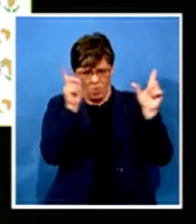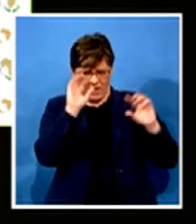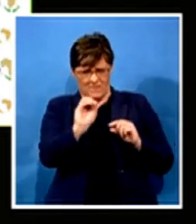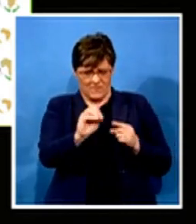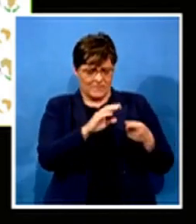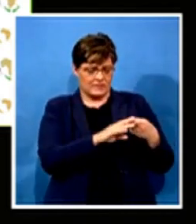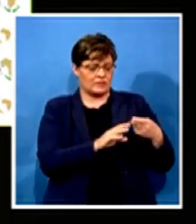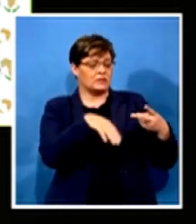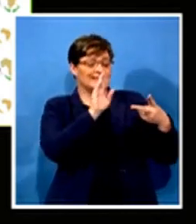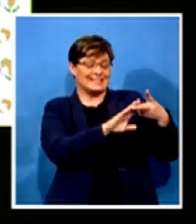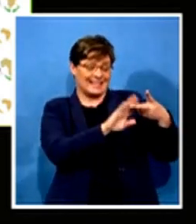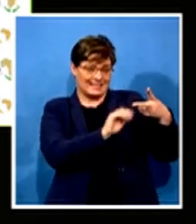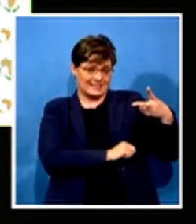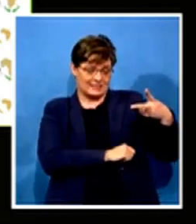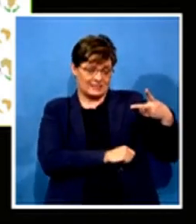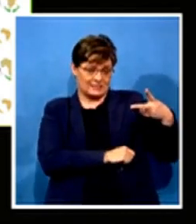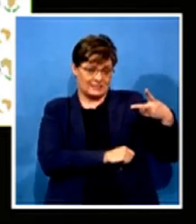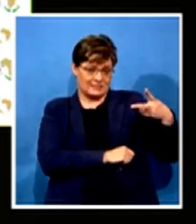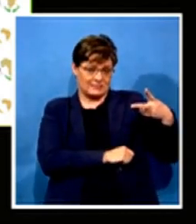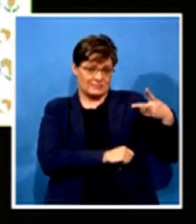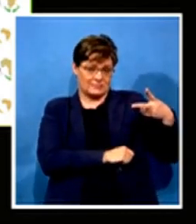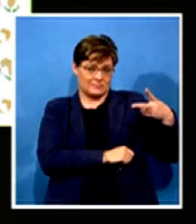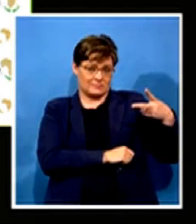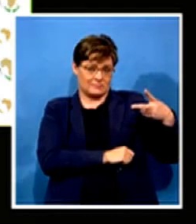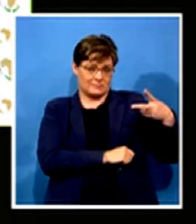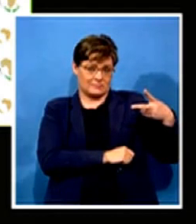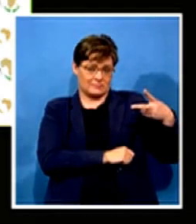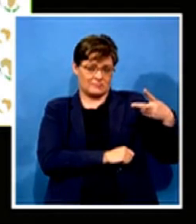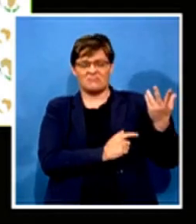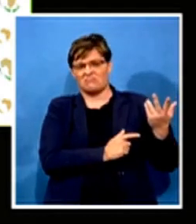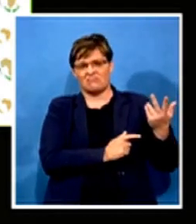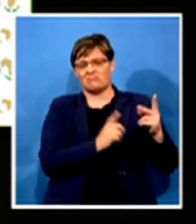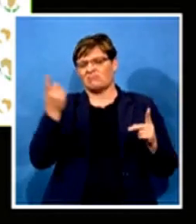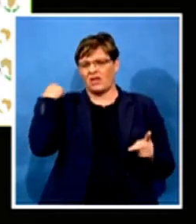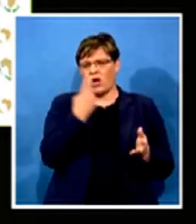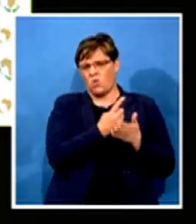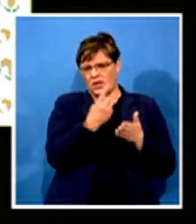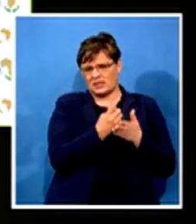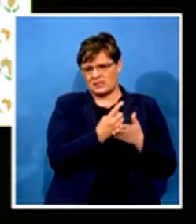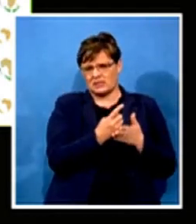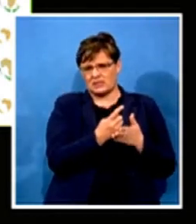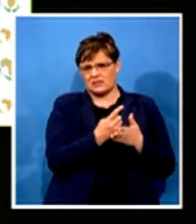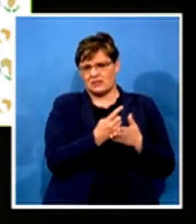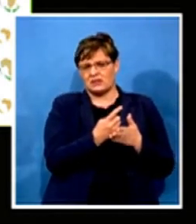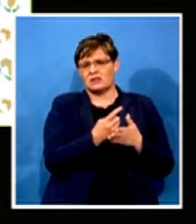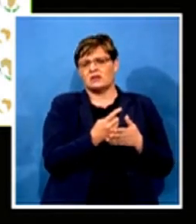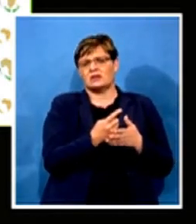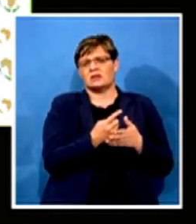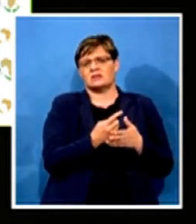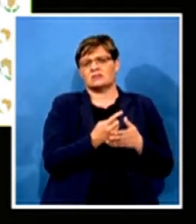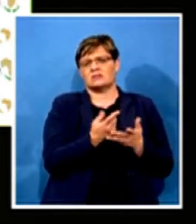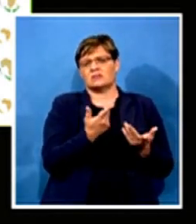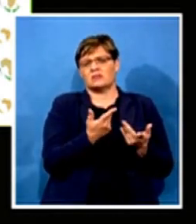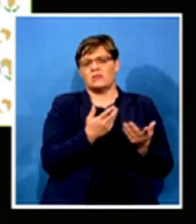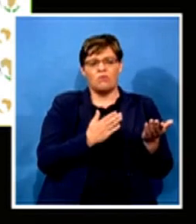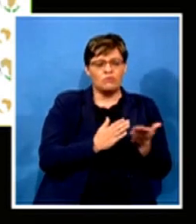said for the last couple of weeks, is that the Afro-Exim Bank, through their governing board, is ready